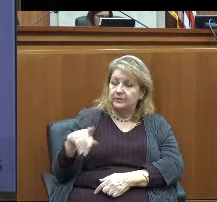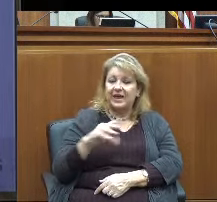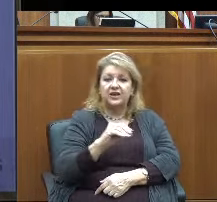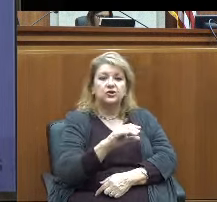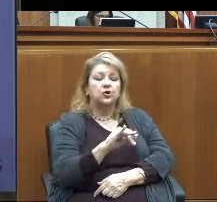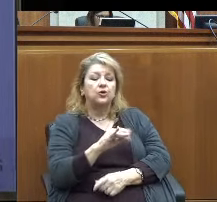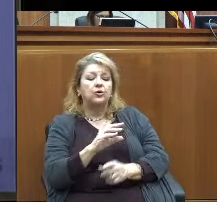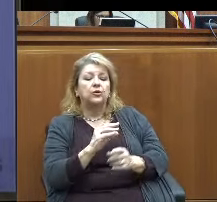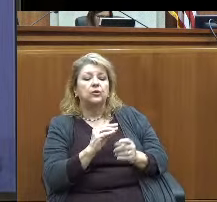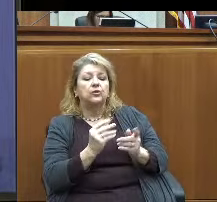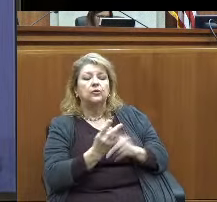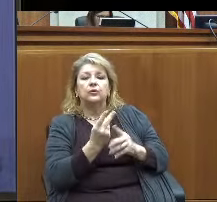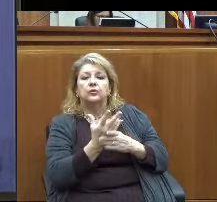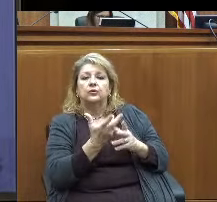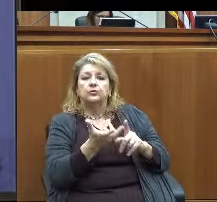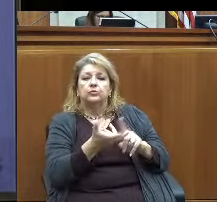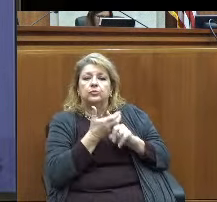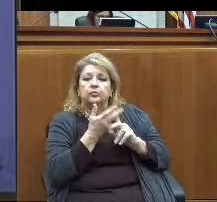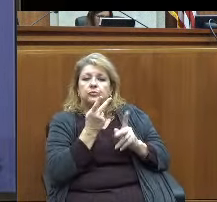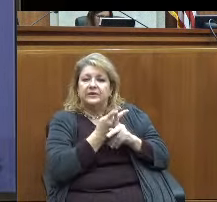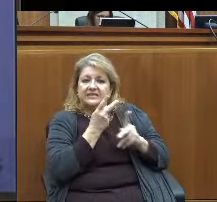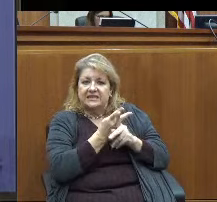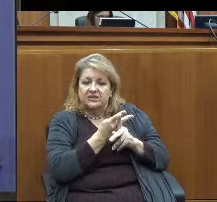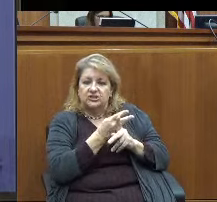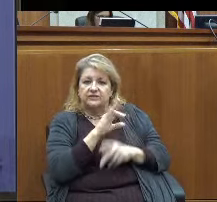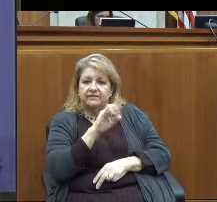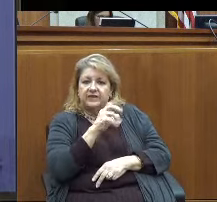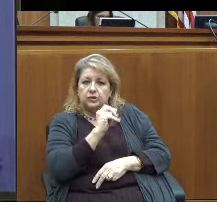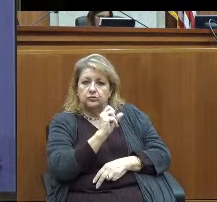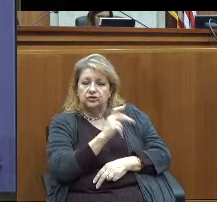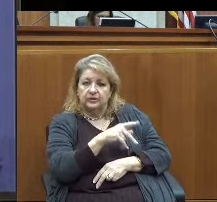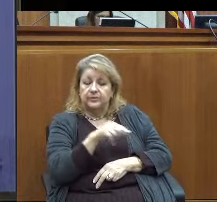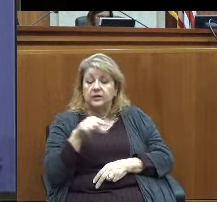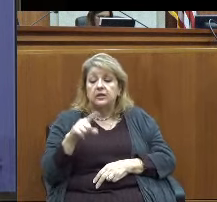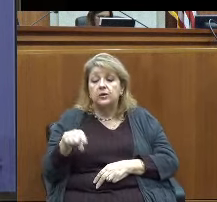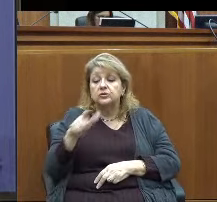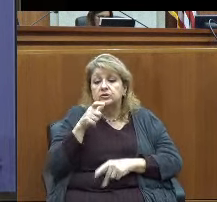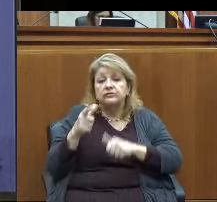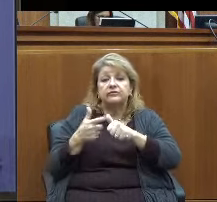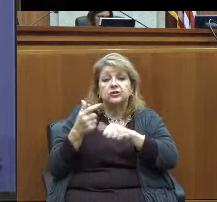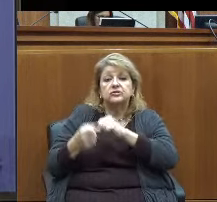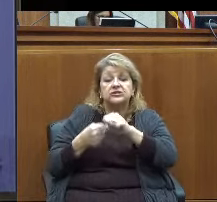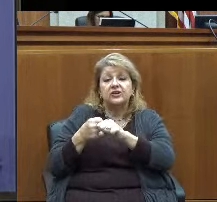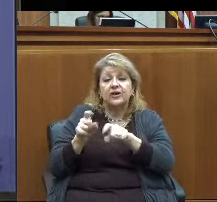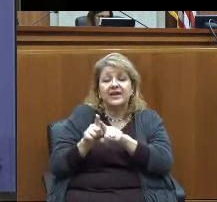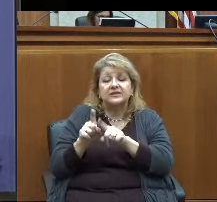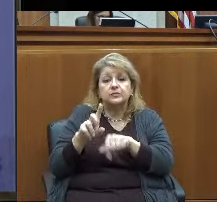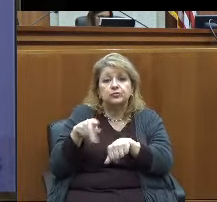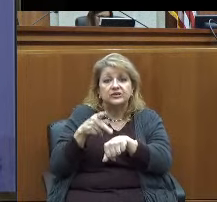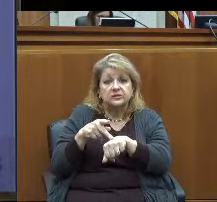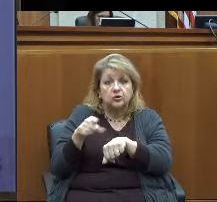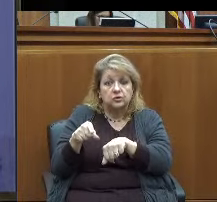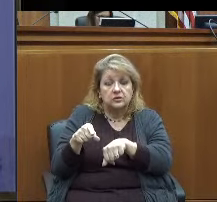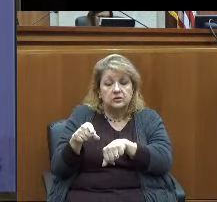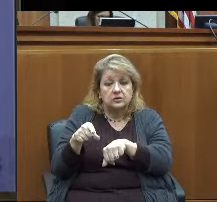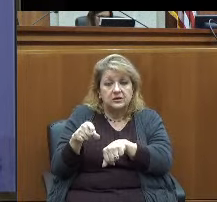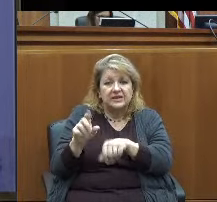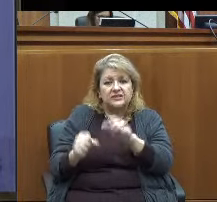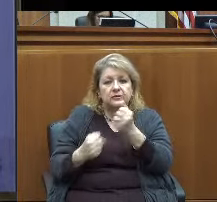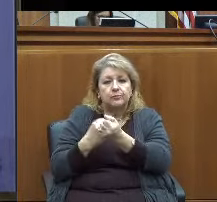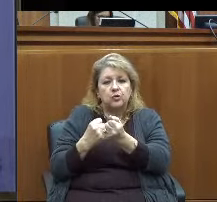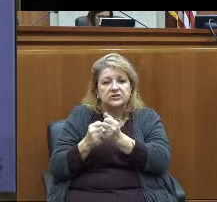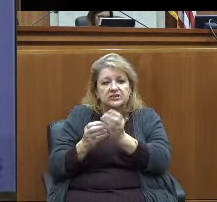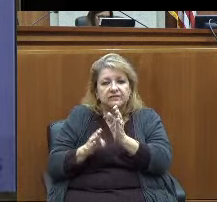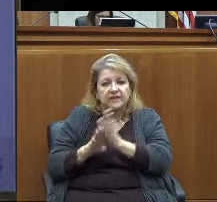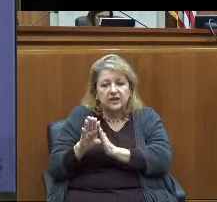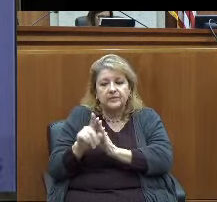to prepare future principals for success in their first year as a principal, the Aspiring Principal Fellowship supports that development.